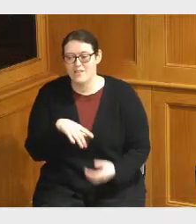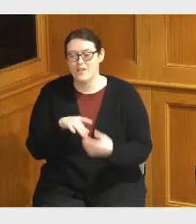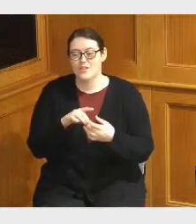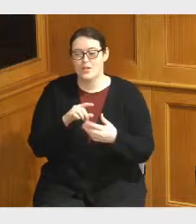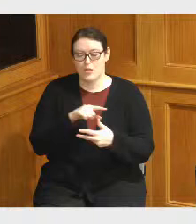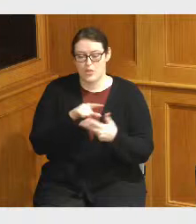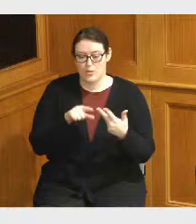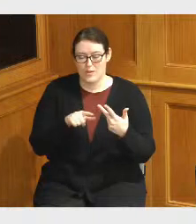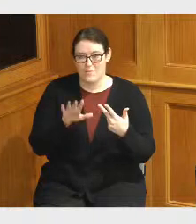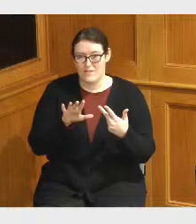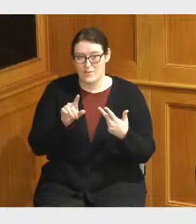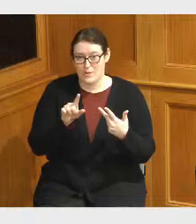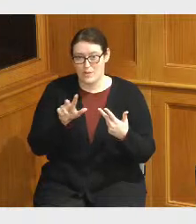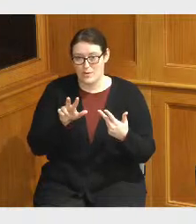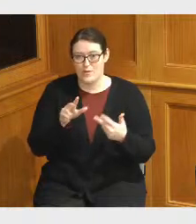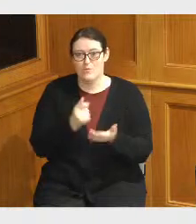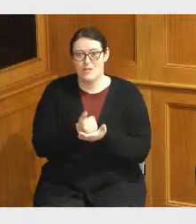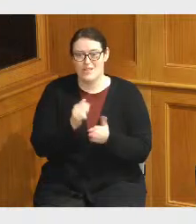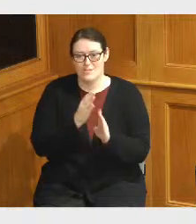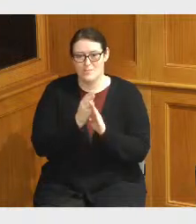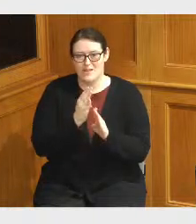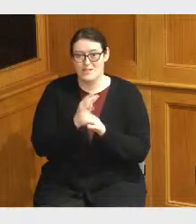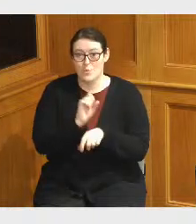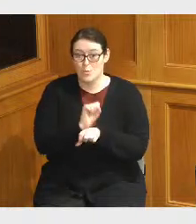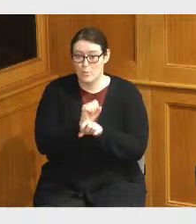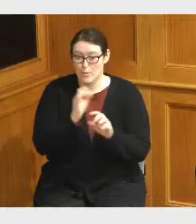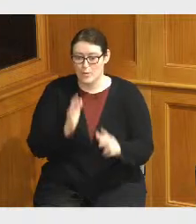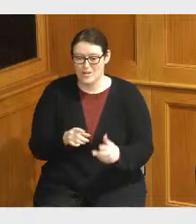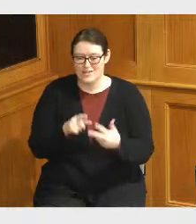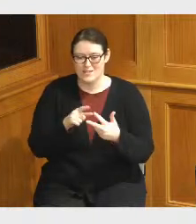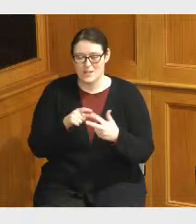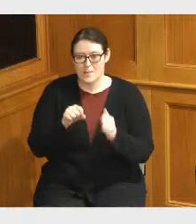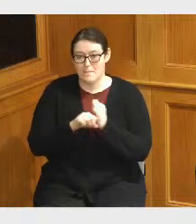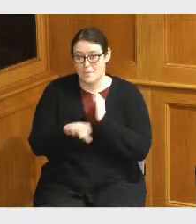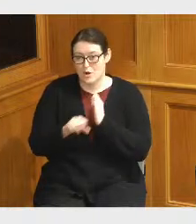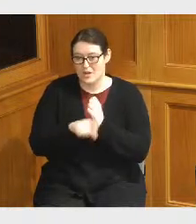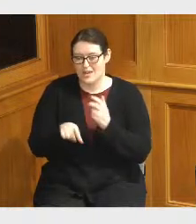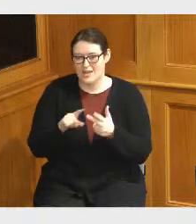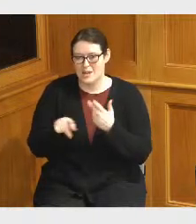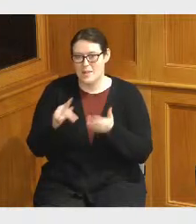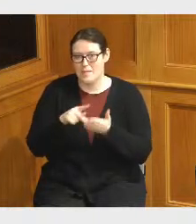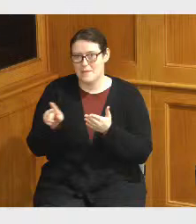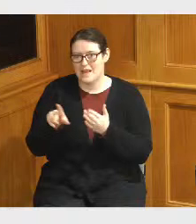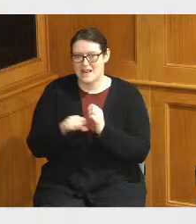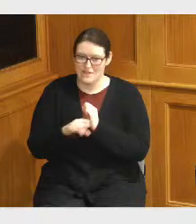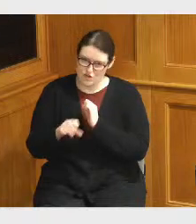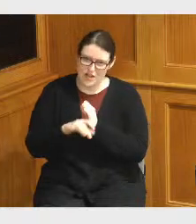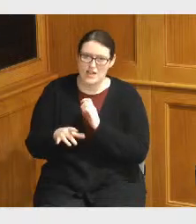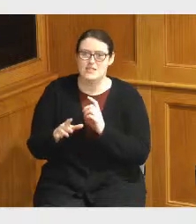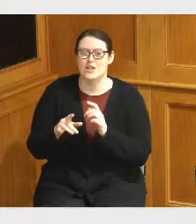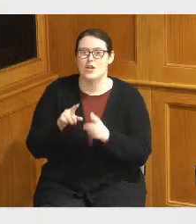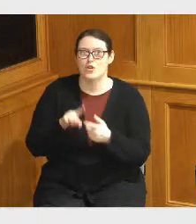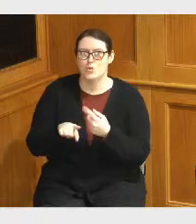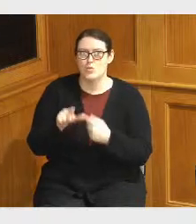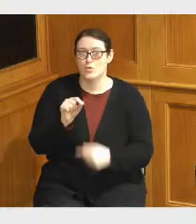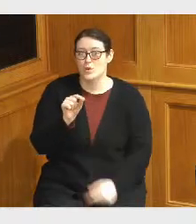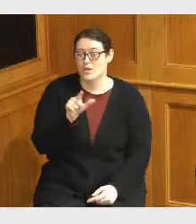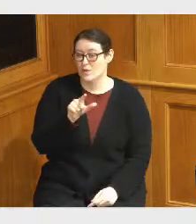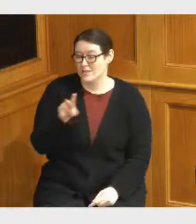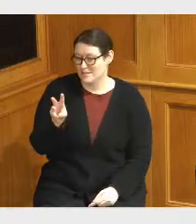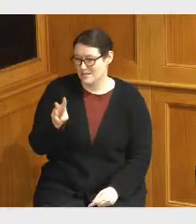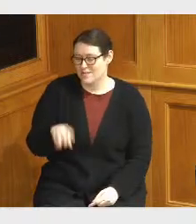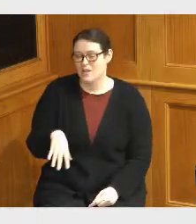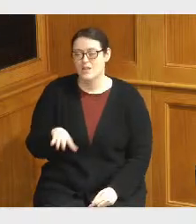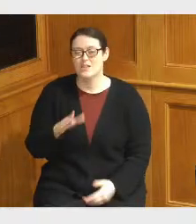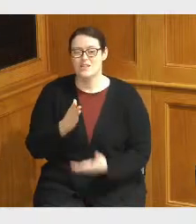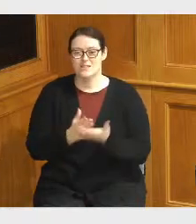513 relief bus employees, marketing, and paid advertising all through 2026. We will be transitioning